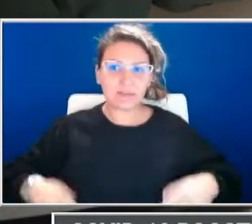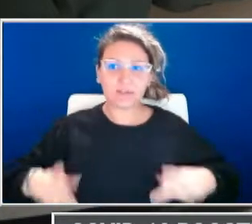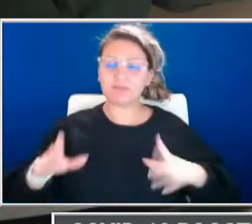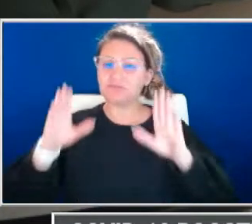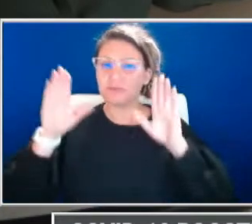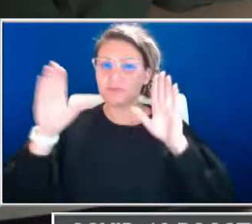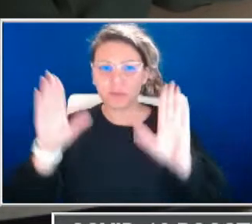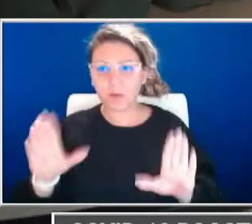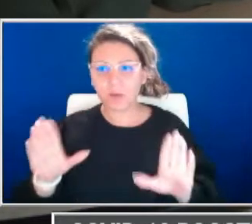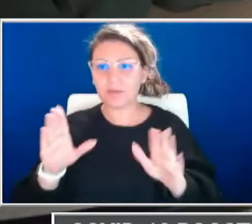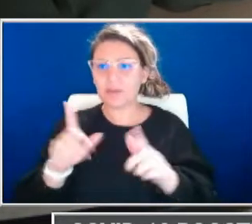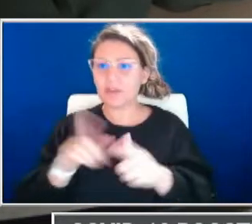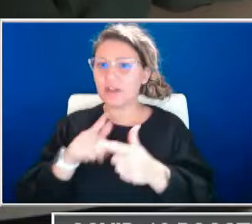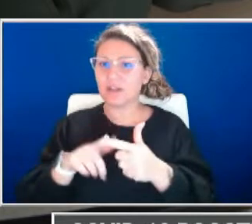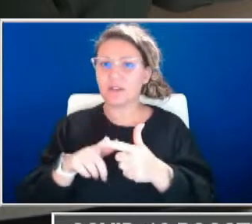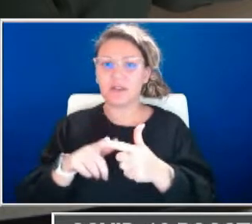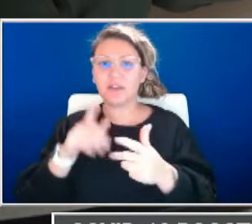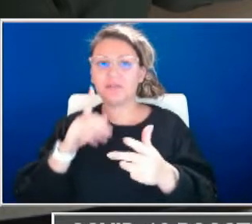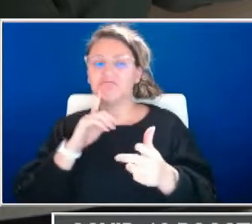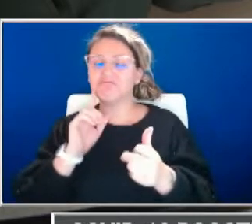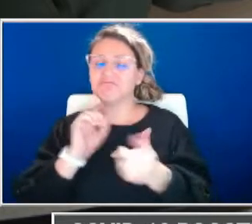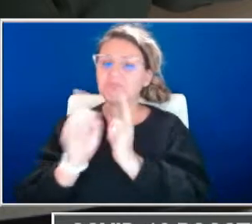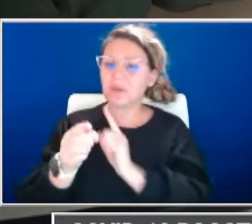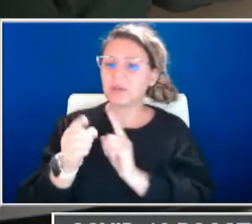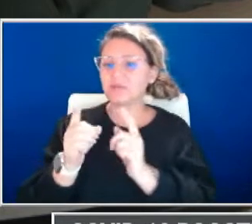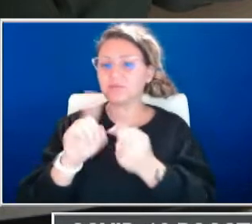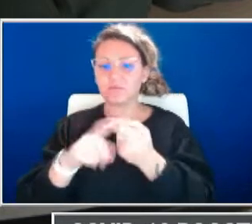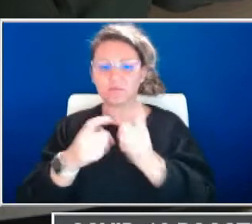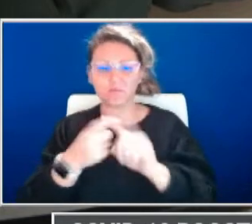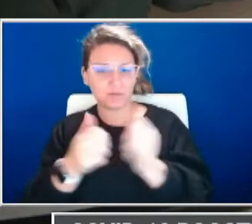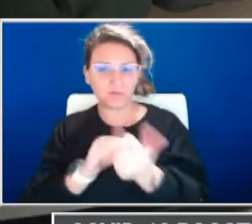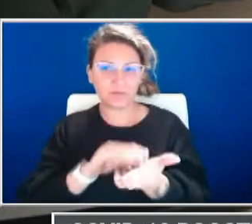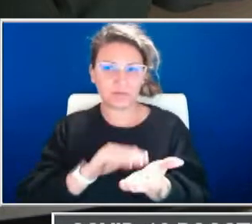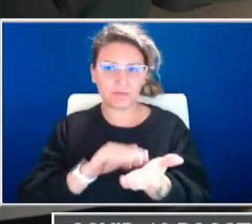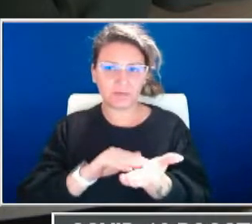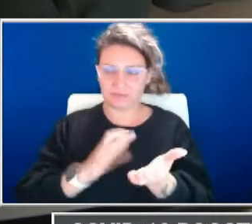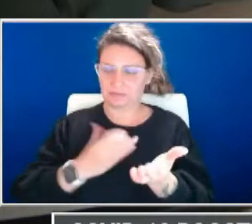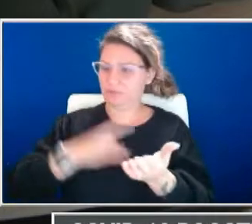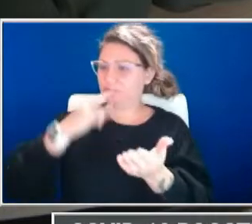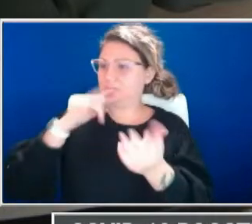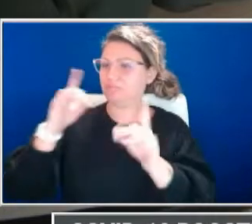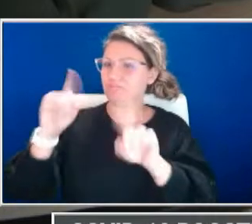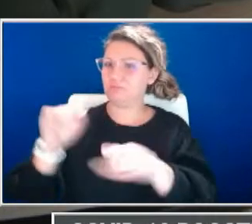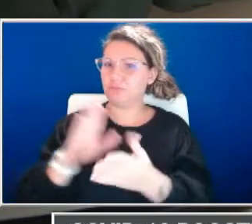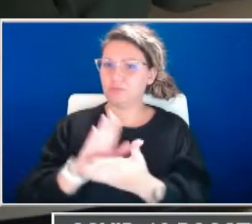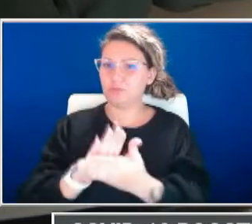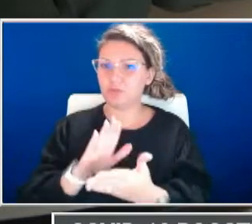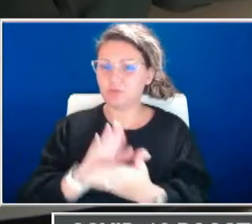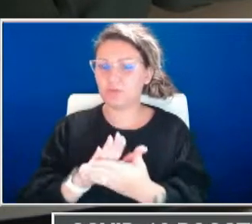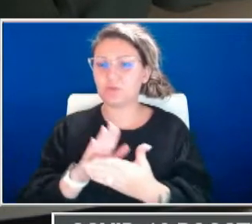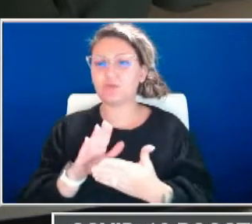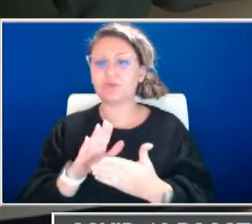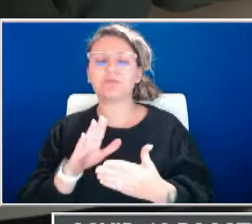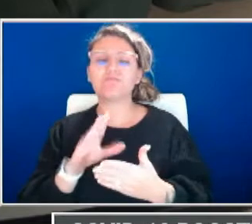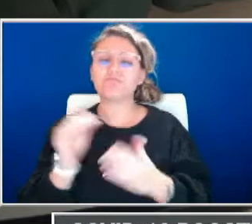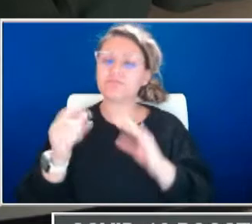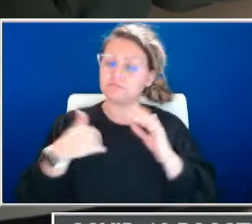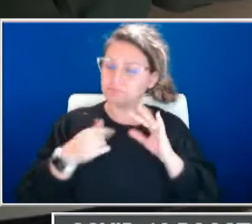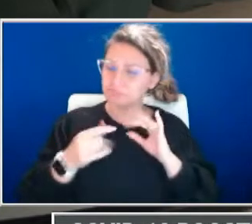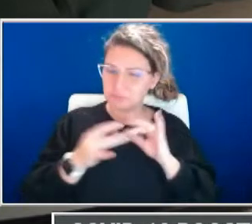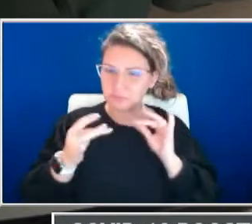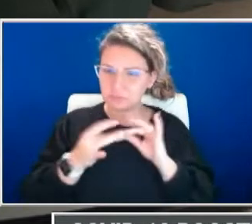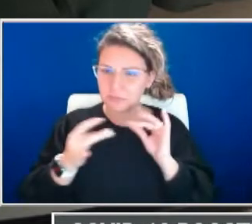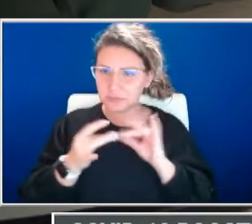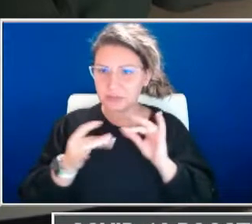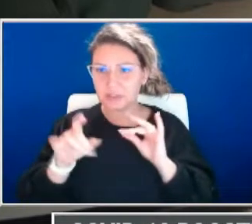And just in passing, I'm friends with the doctor. Our kids went to school together. And I mentioned that, am I supposed to have an